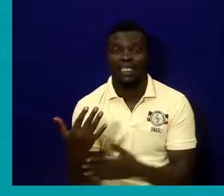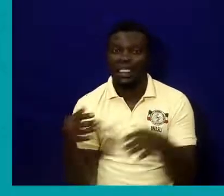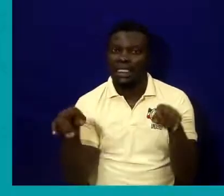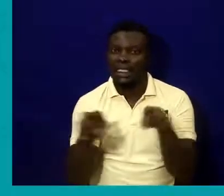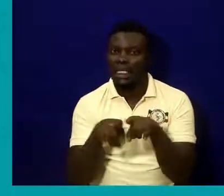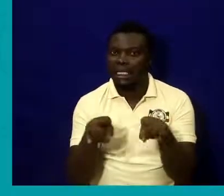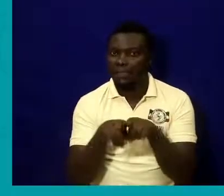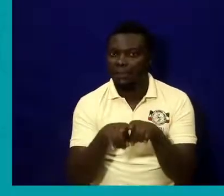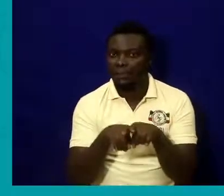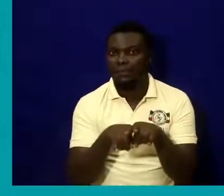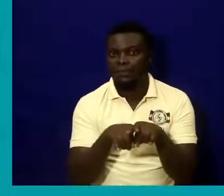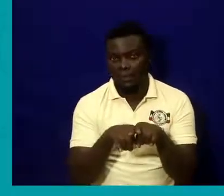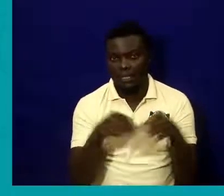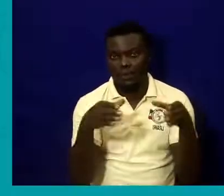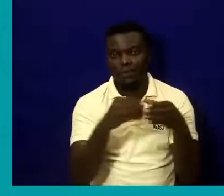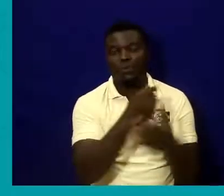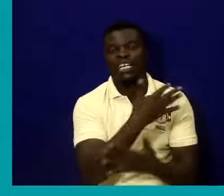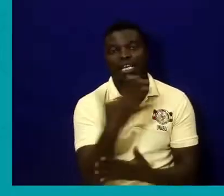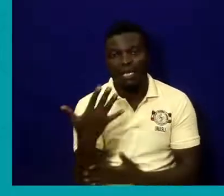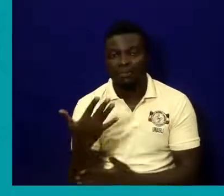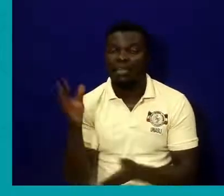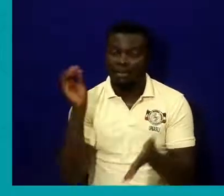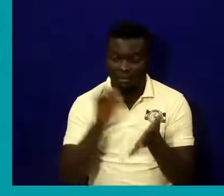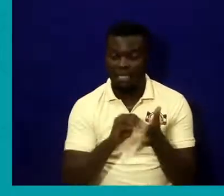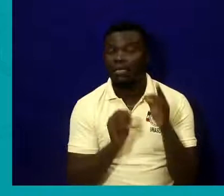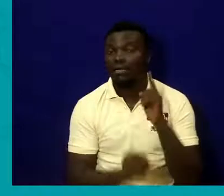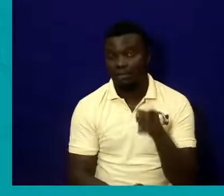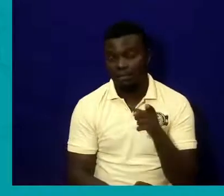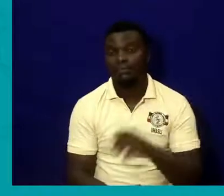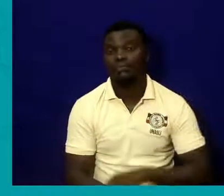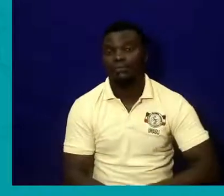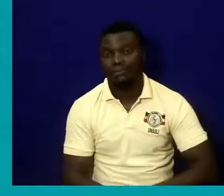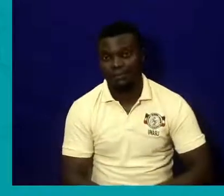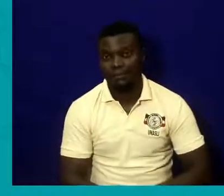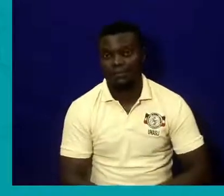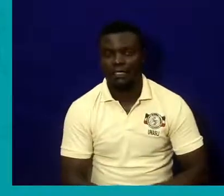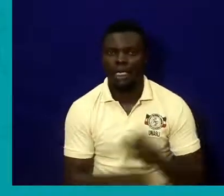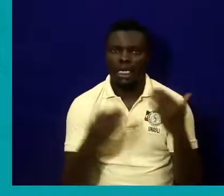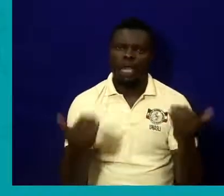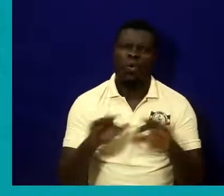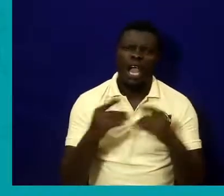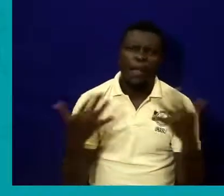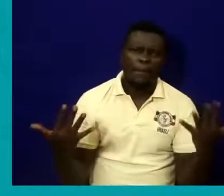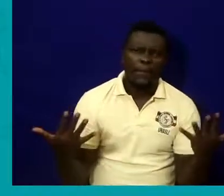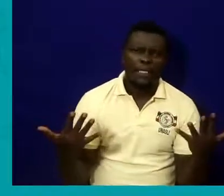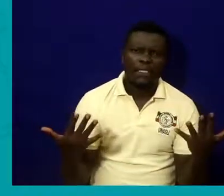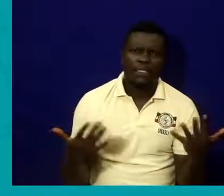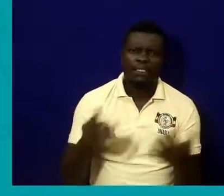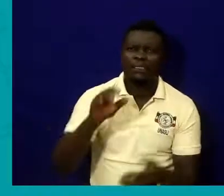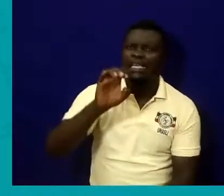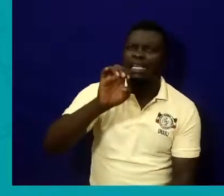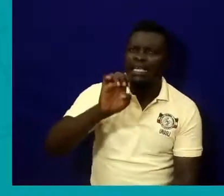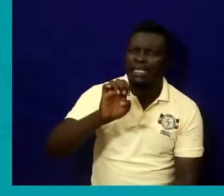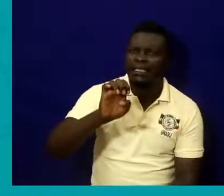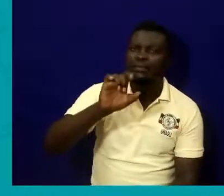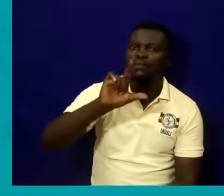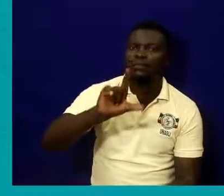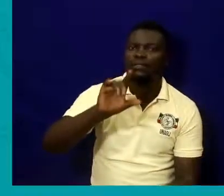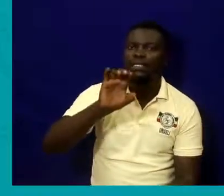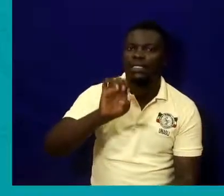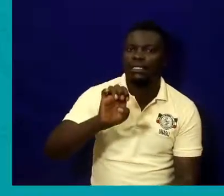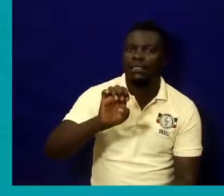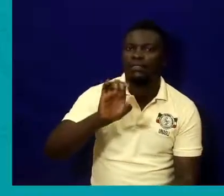It's the same as the group number. I am repeating that. So how many electrons are in the outermost